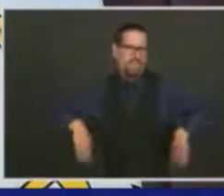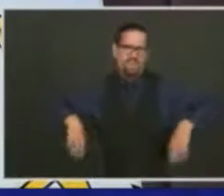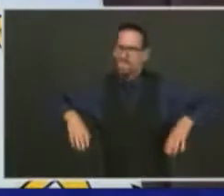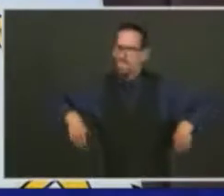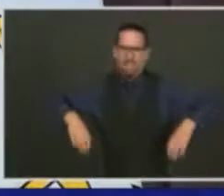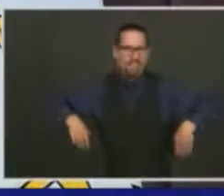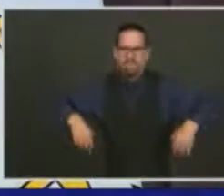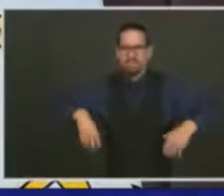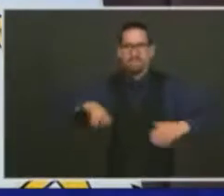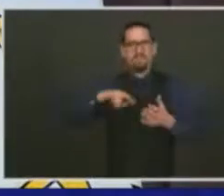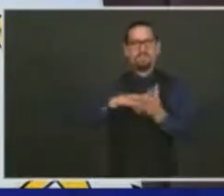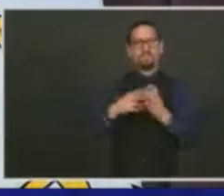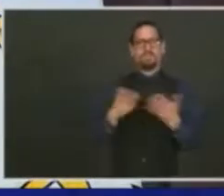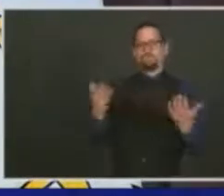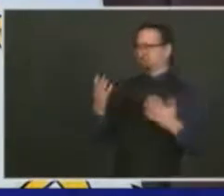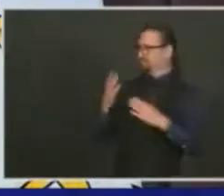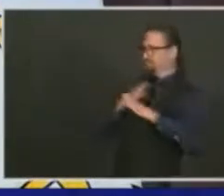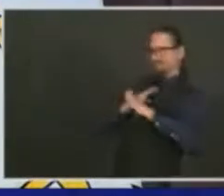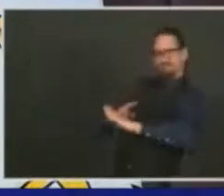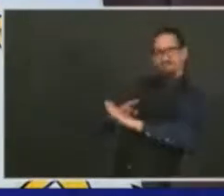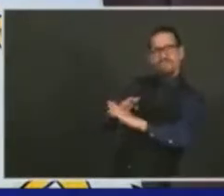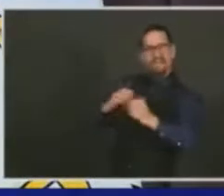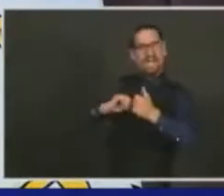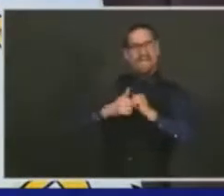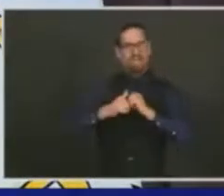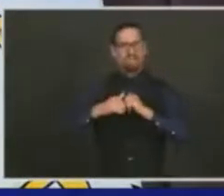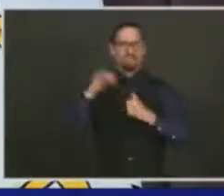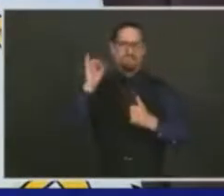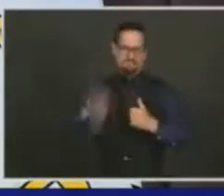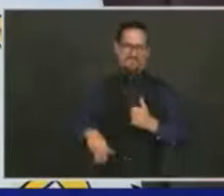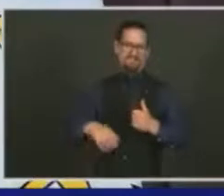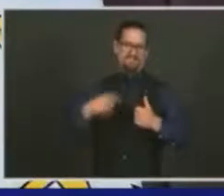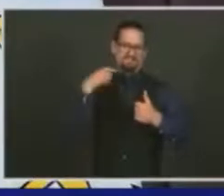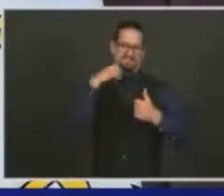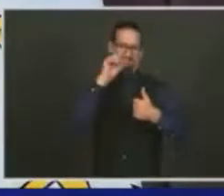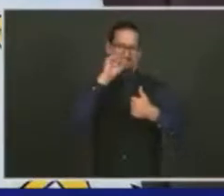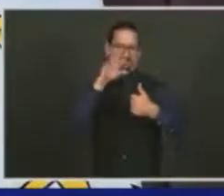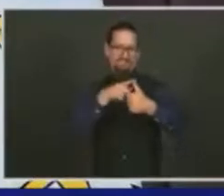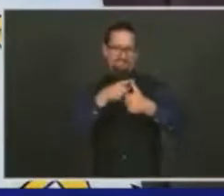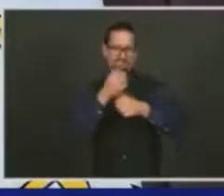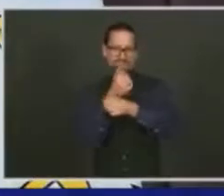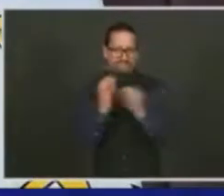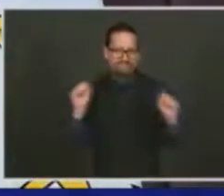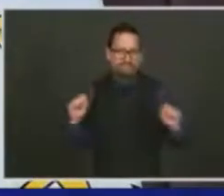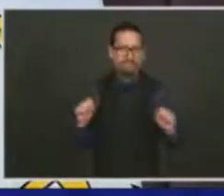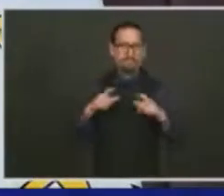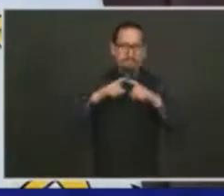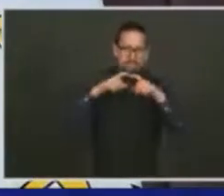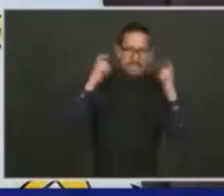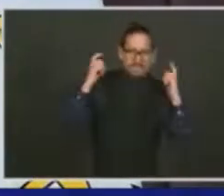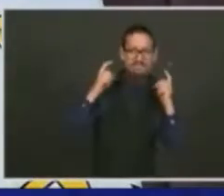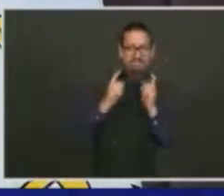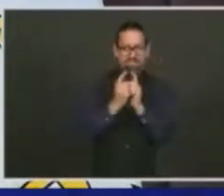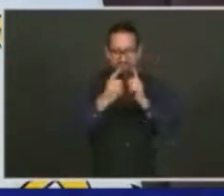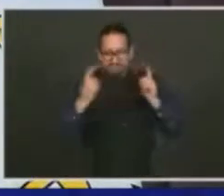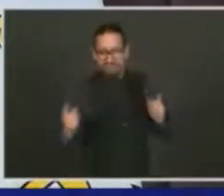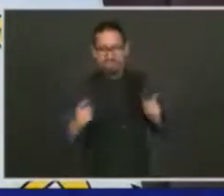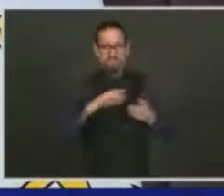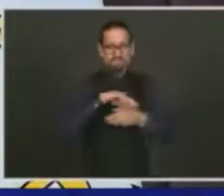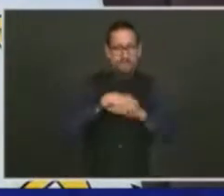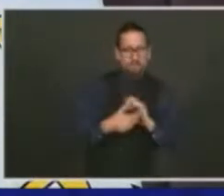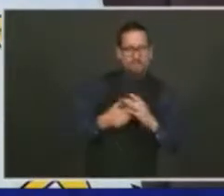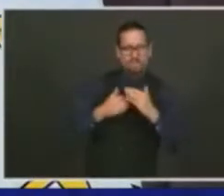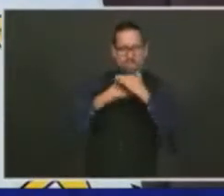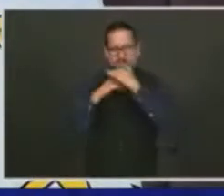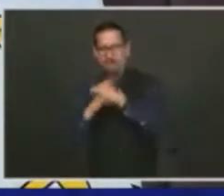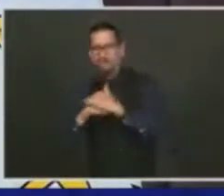acting to keep those around you safe. And we're giving you the tools to do that. This mask makes all